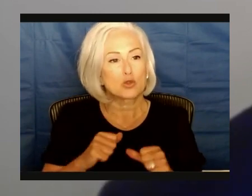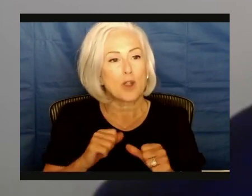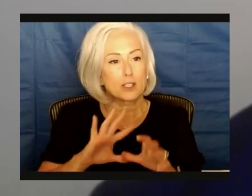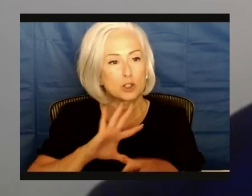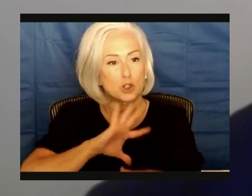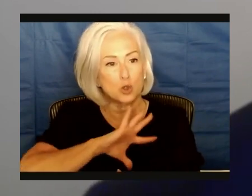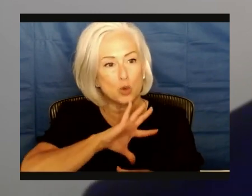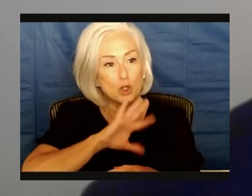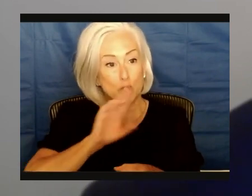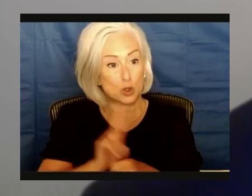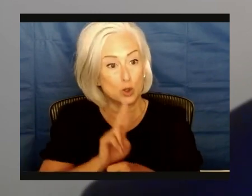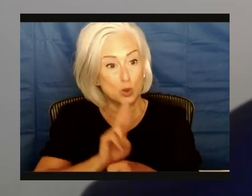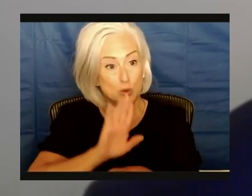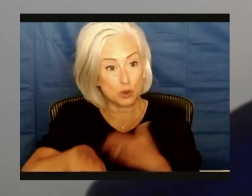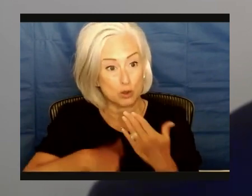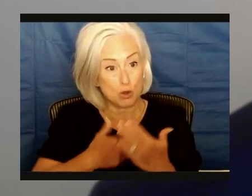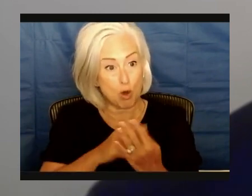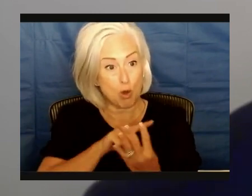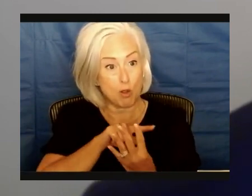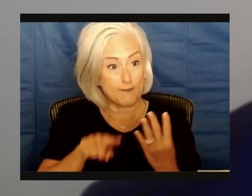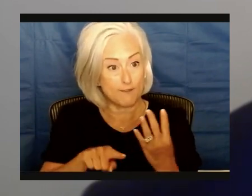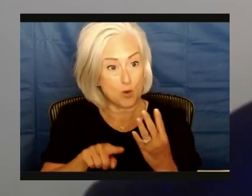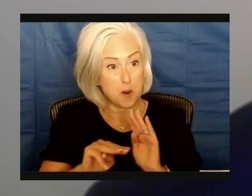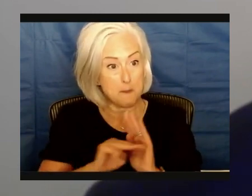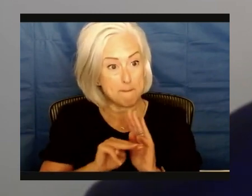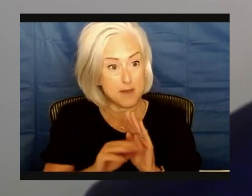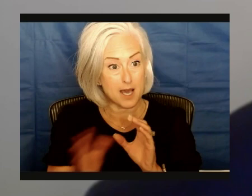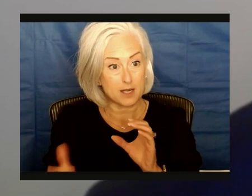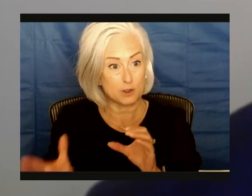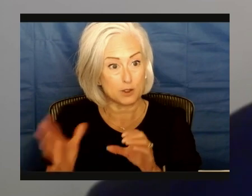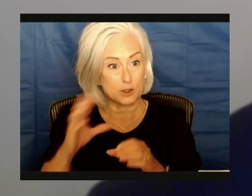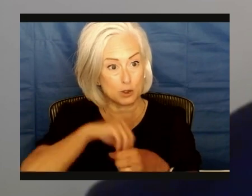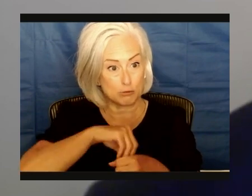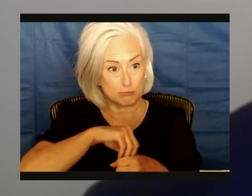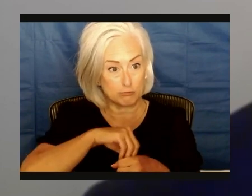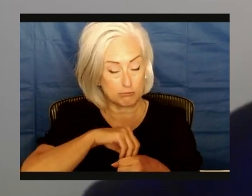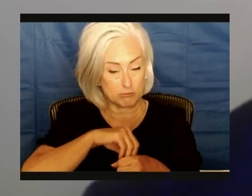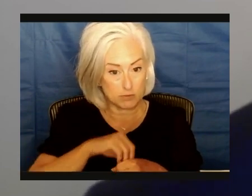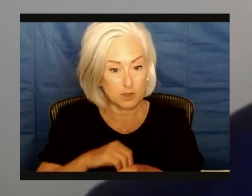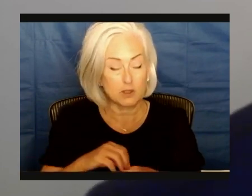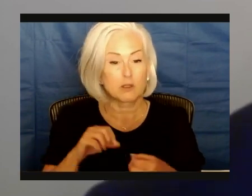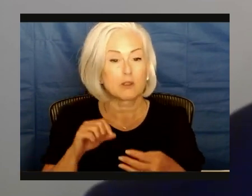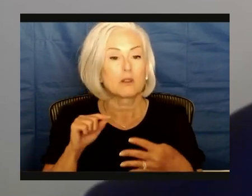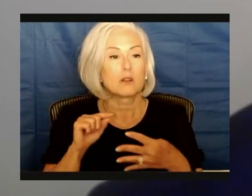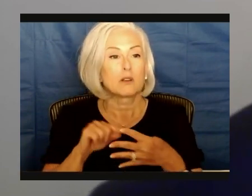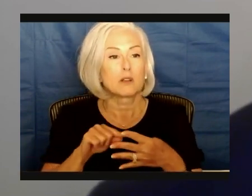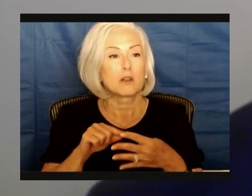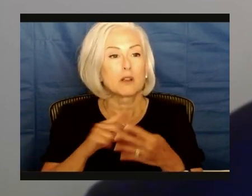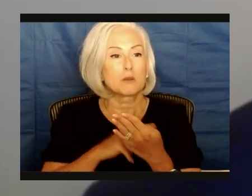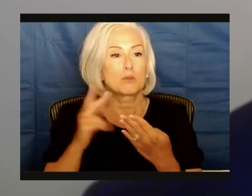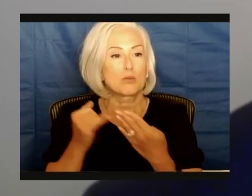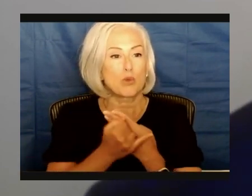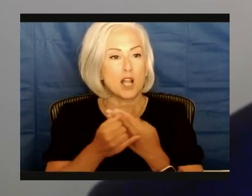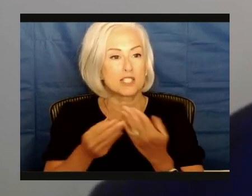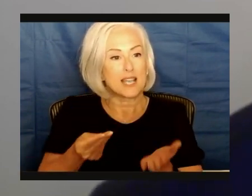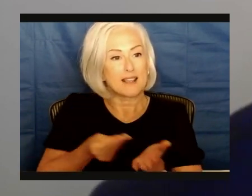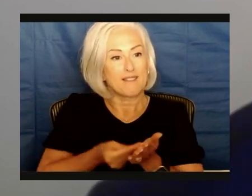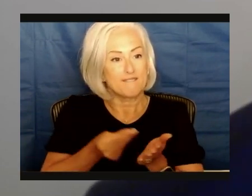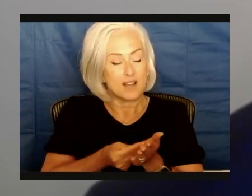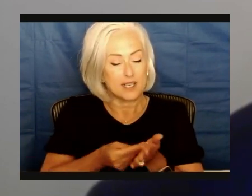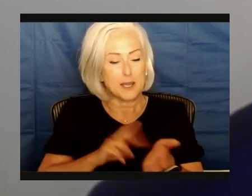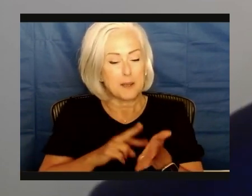them sustainable. And the first of them is what we call private funding. And usually this is from community